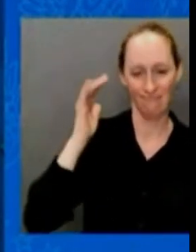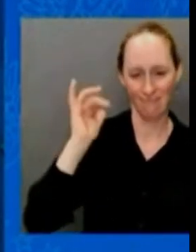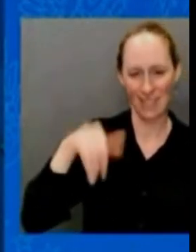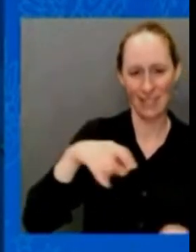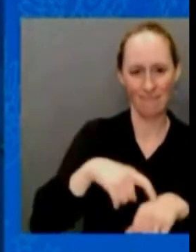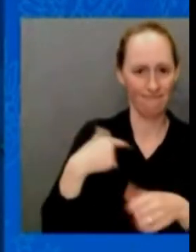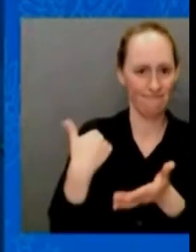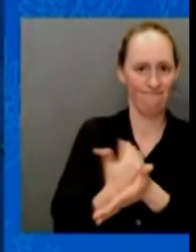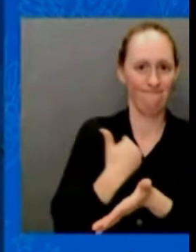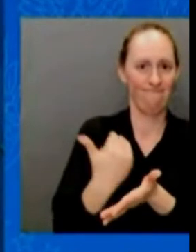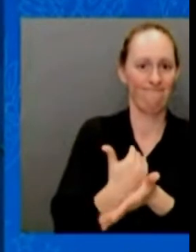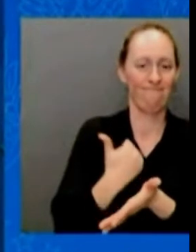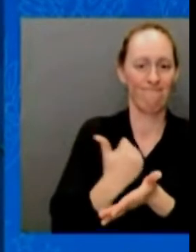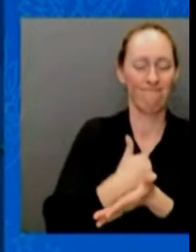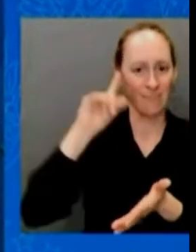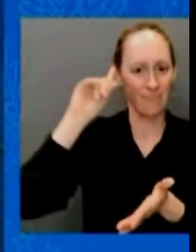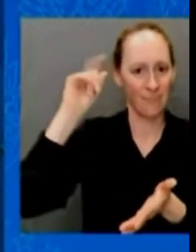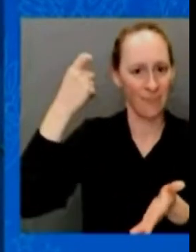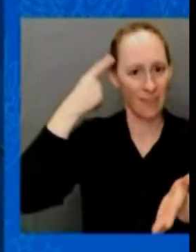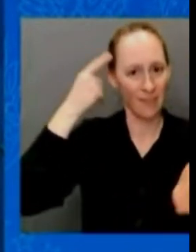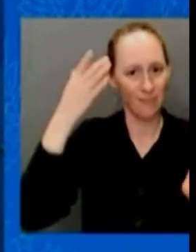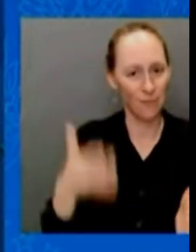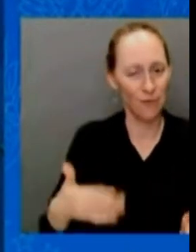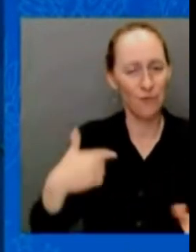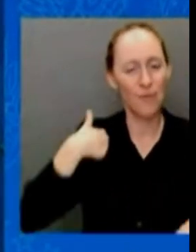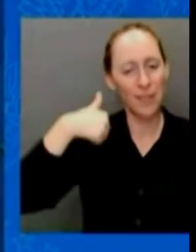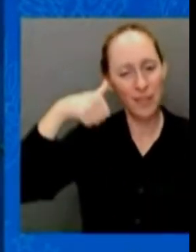I want to thank him personally, because this was the job,